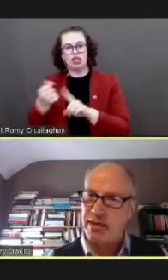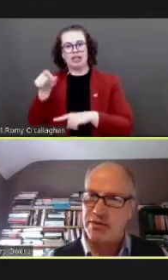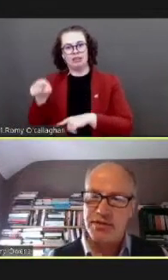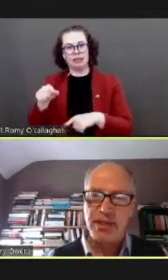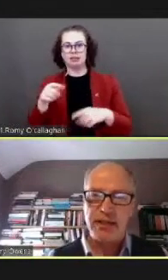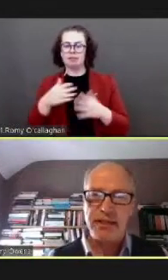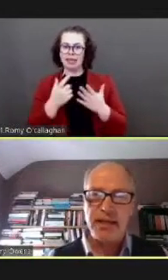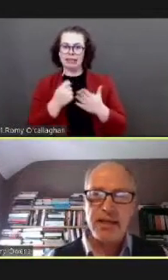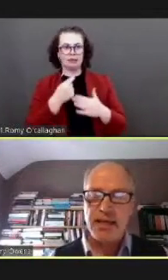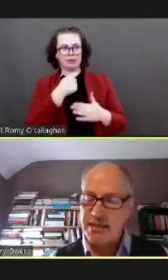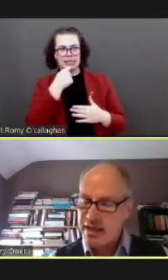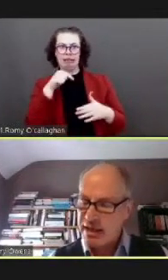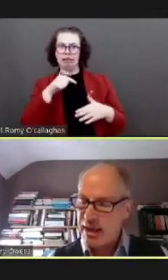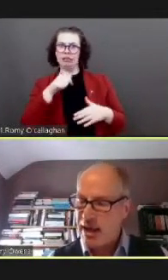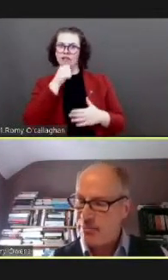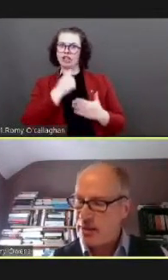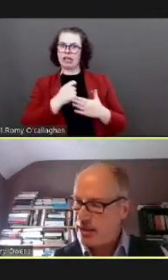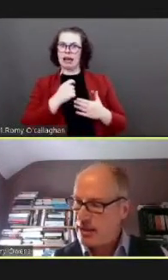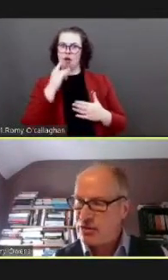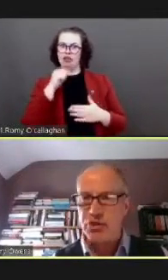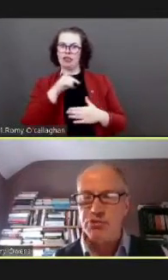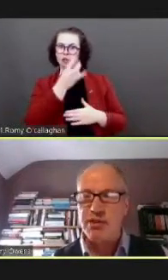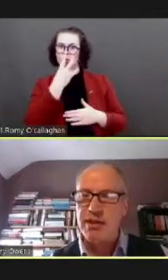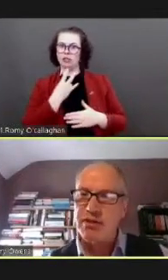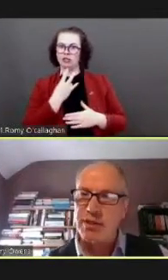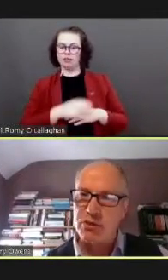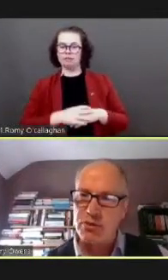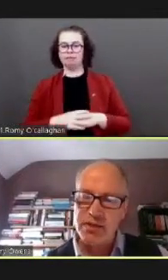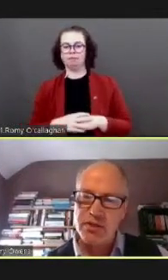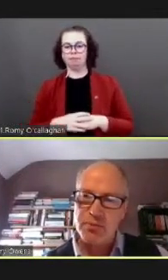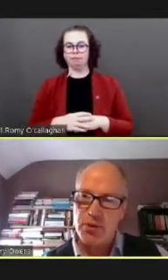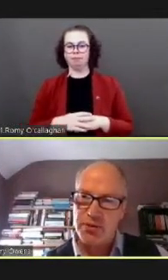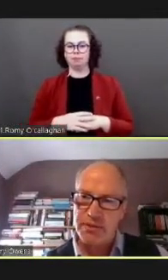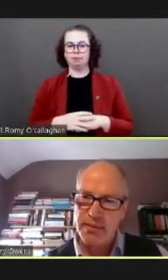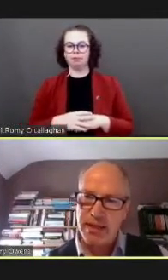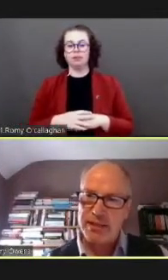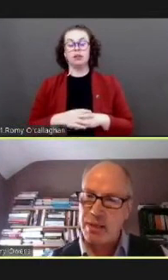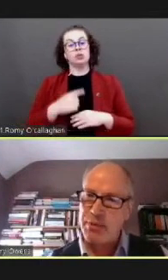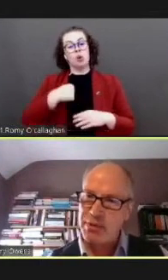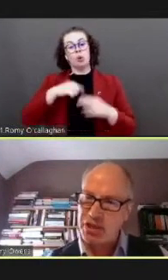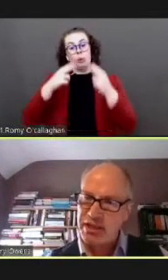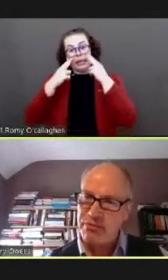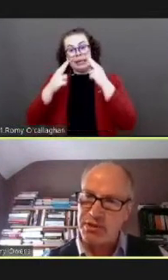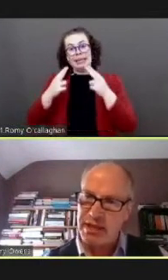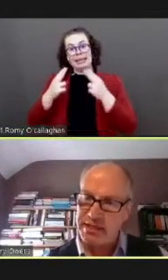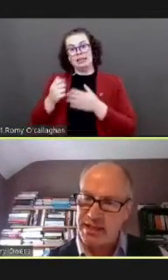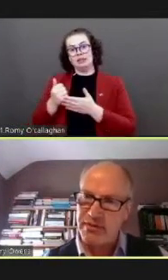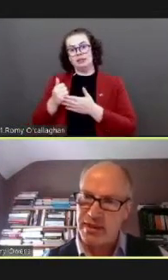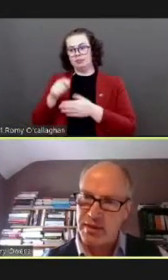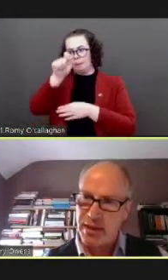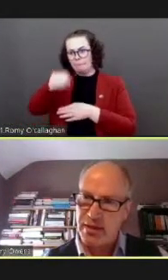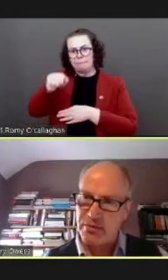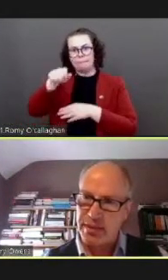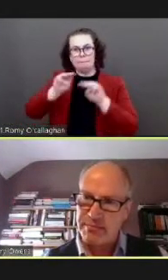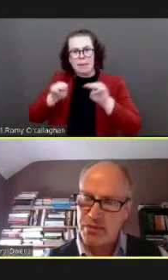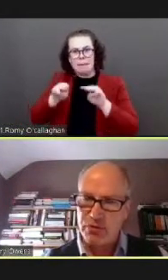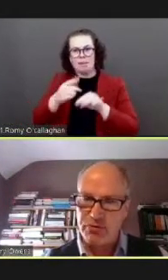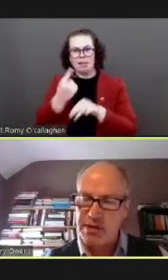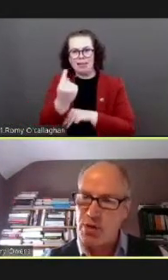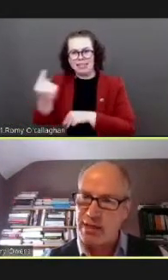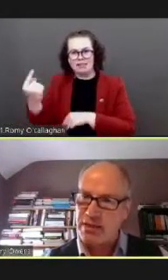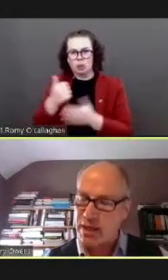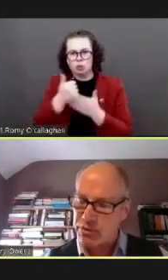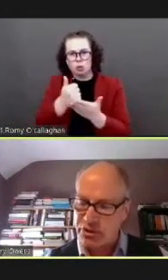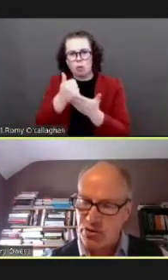that bolded there on the slide is individuals' direct support to help them achieve what they identify in the pathway.